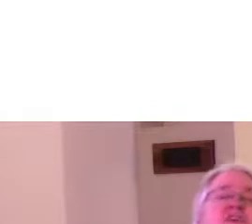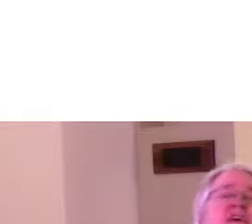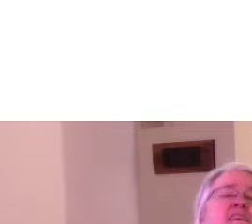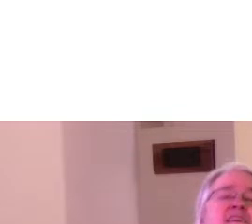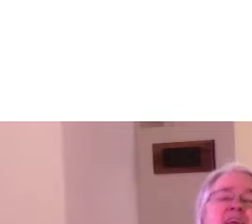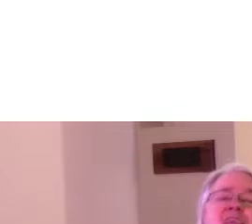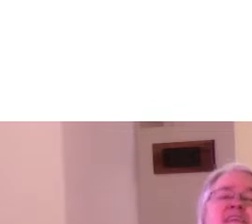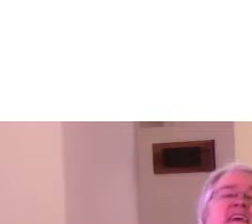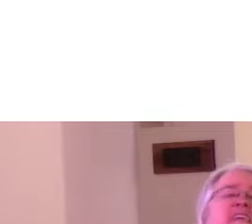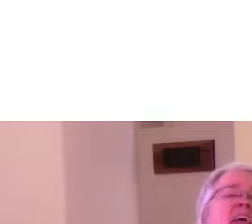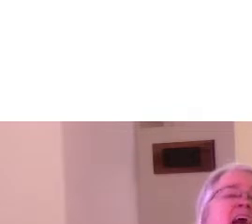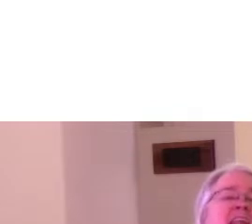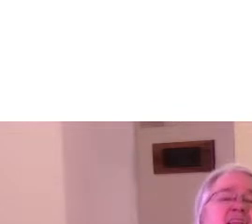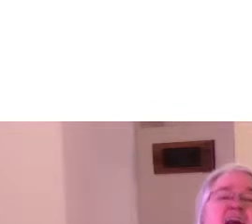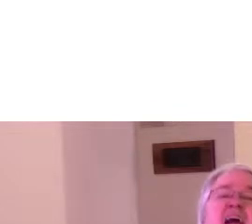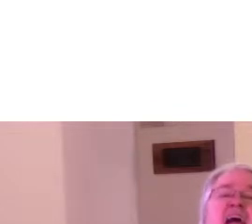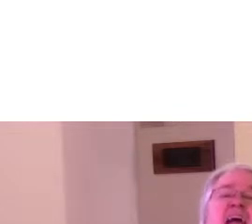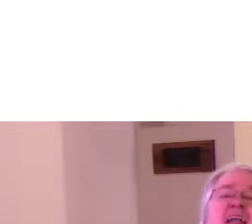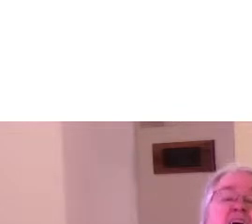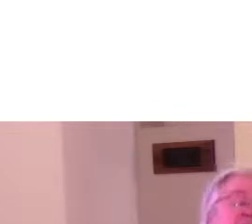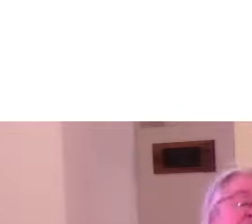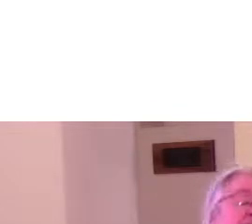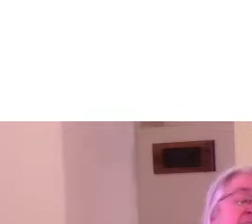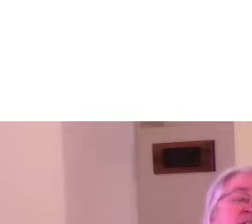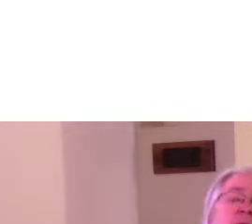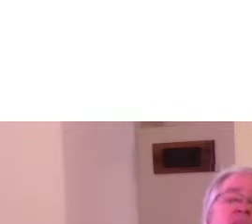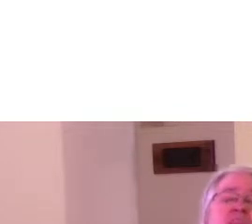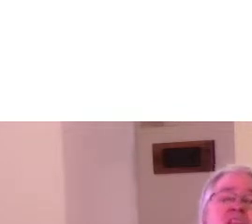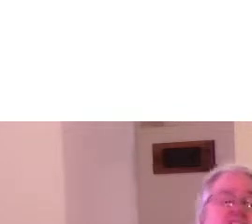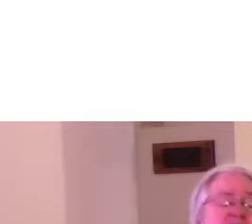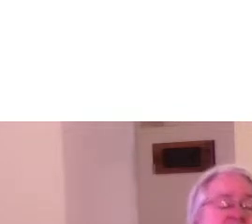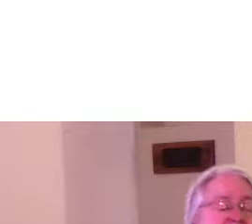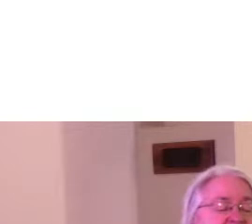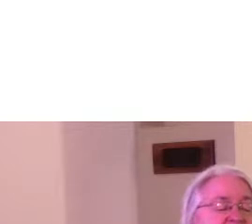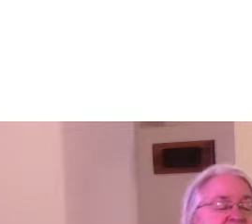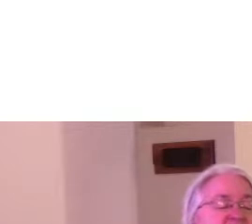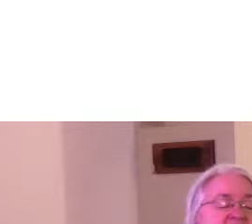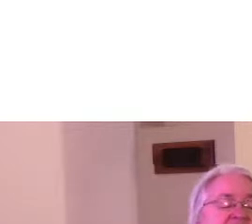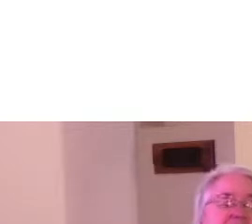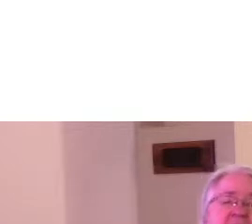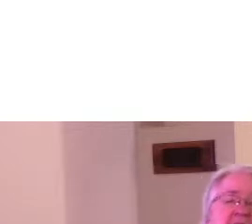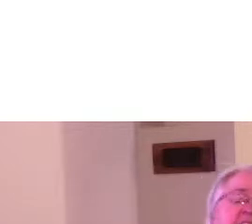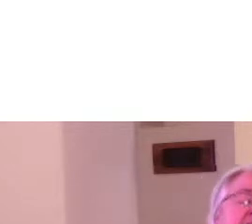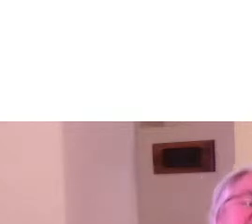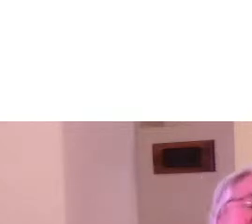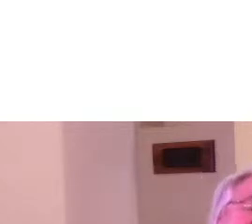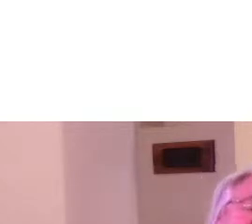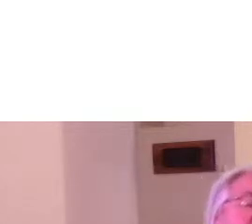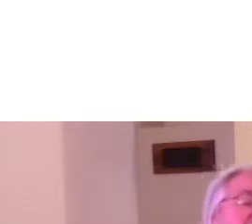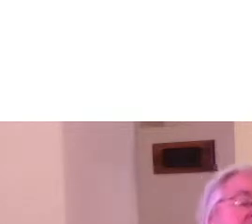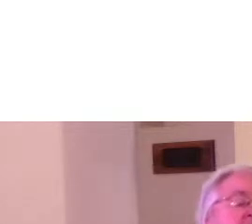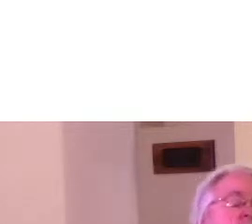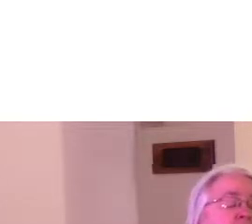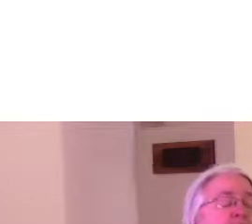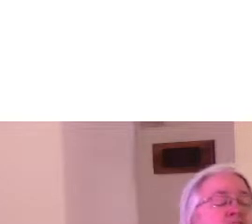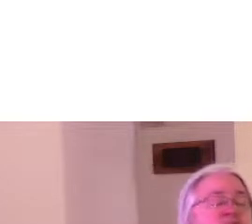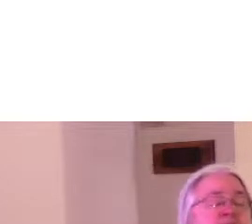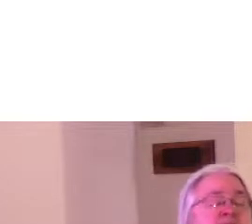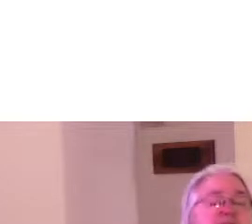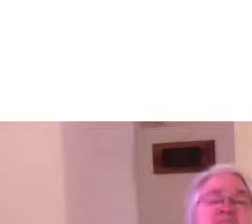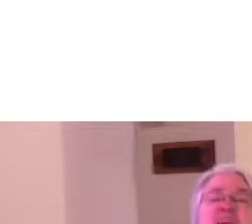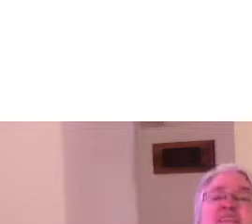be justice in that land. There'll be justice in that land. There'll